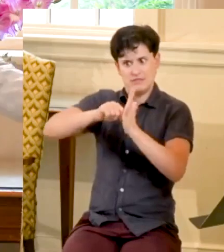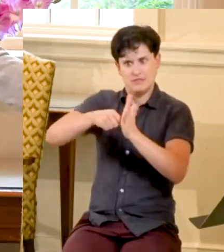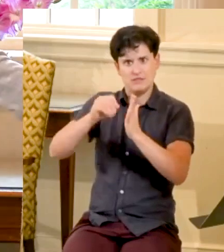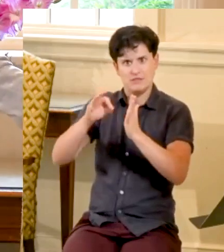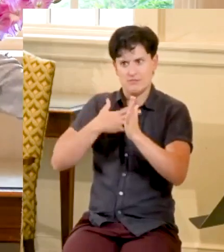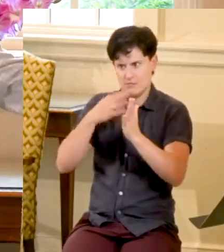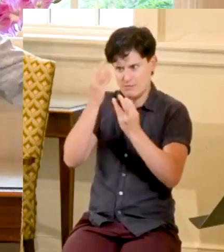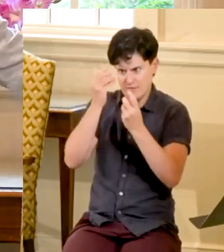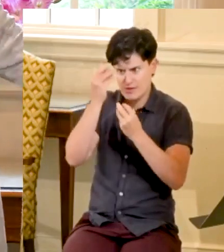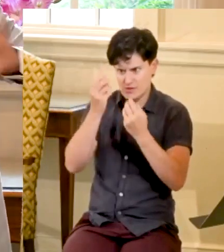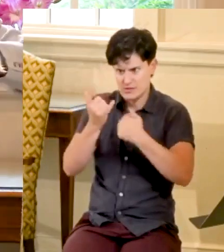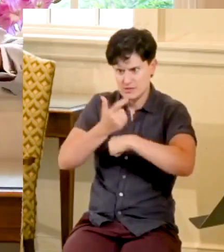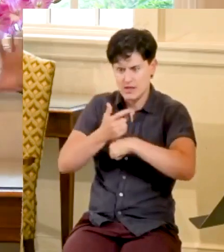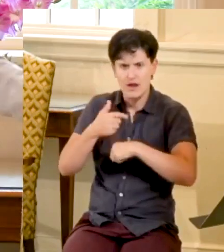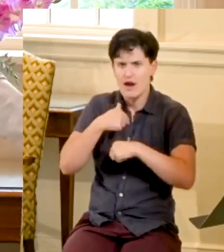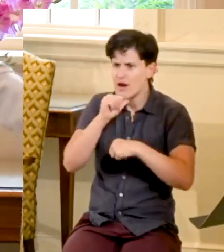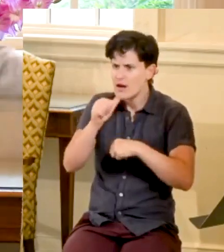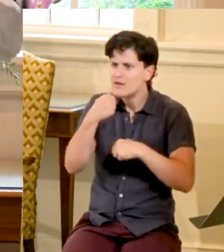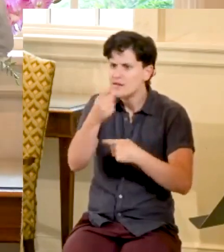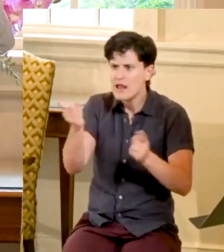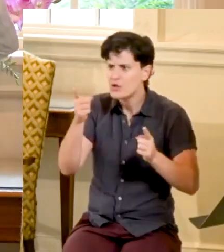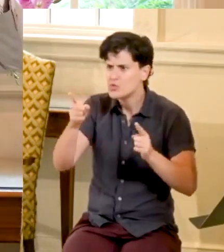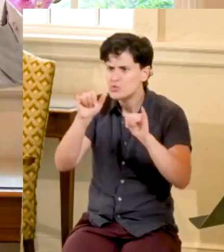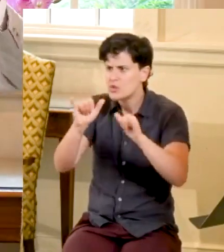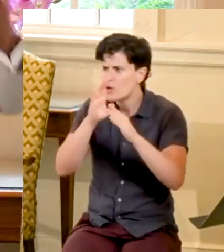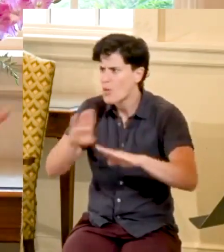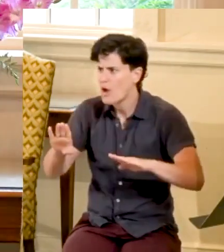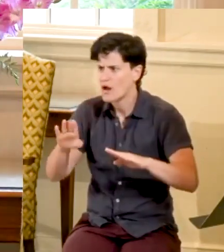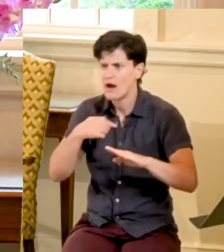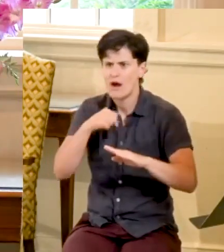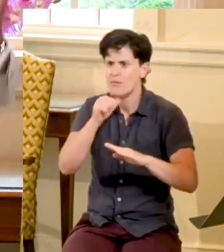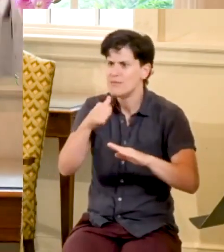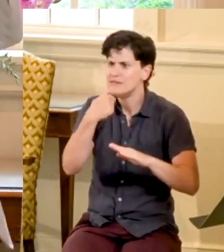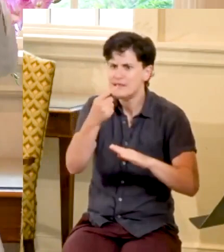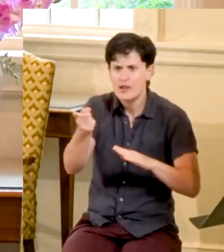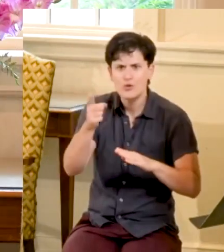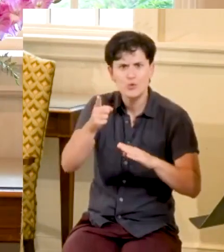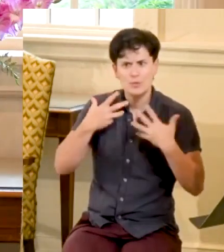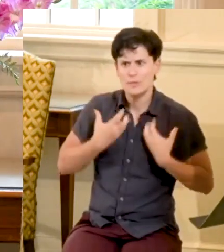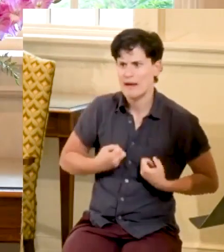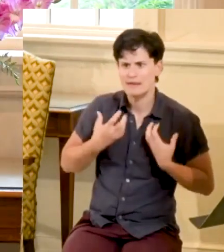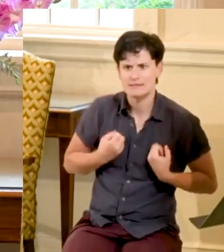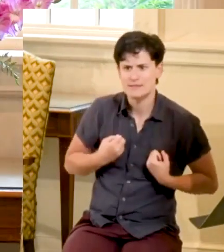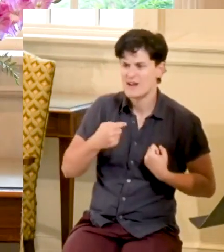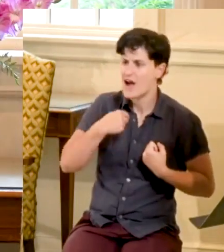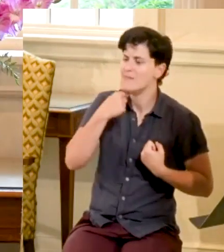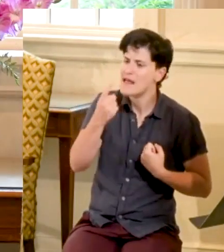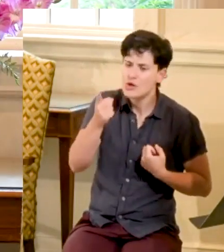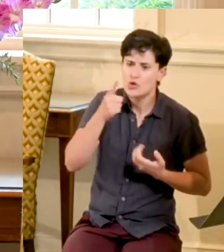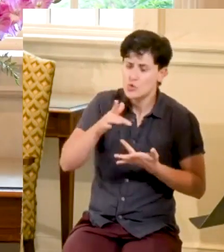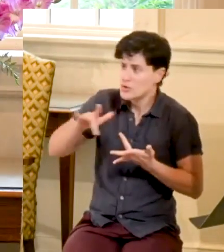staying quiet. I'm not telling you to stay quiet or be passive. It means staying